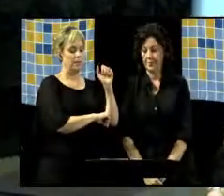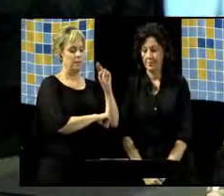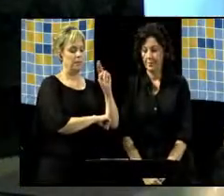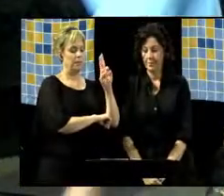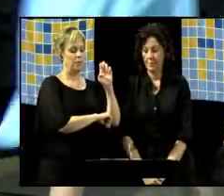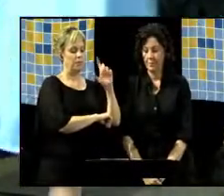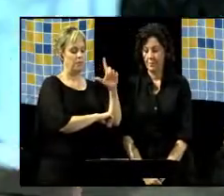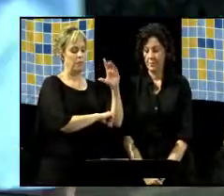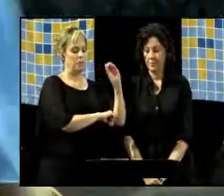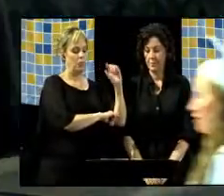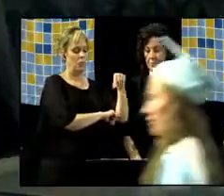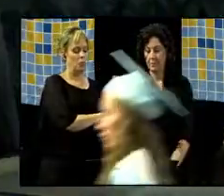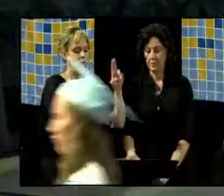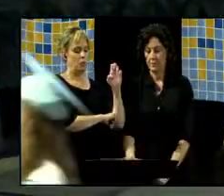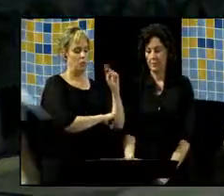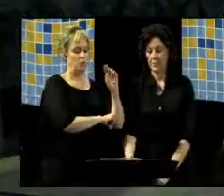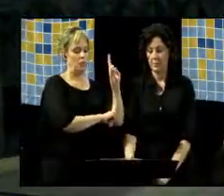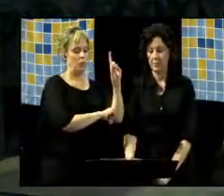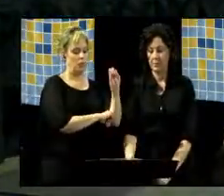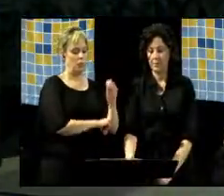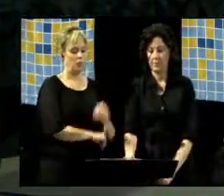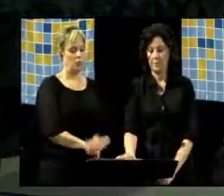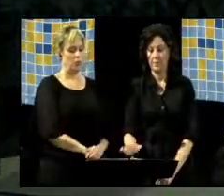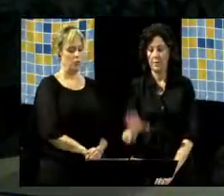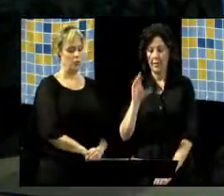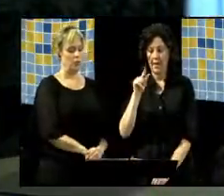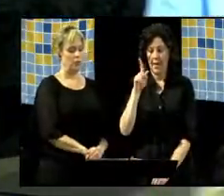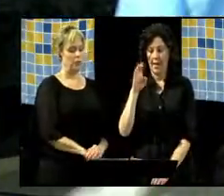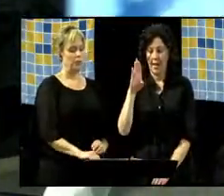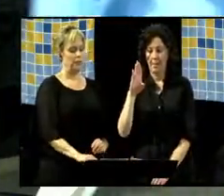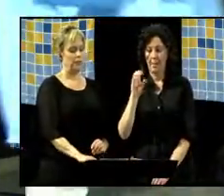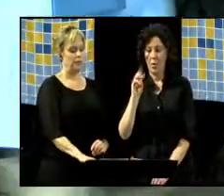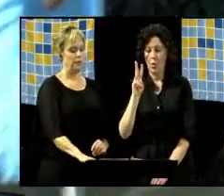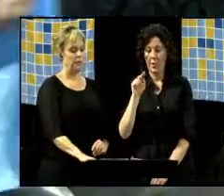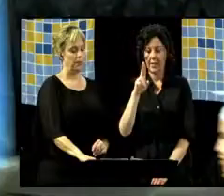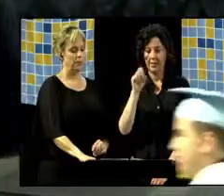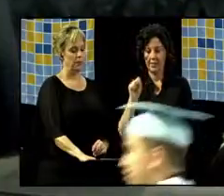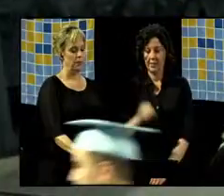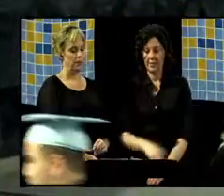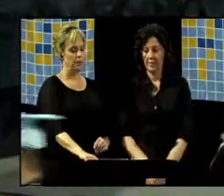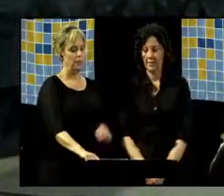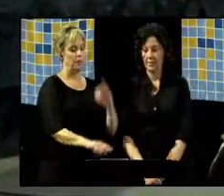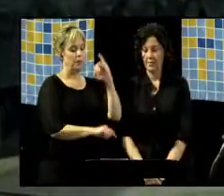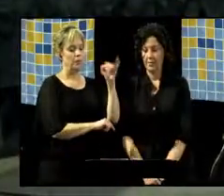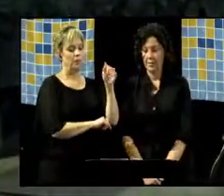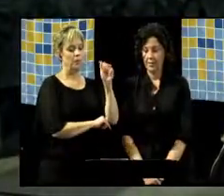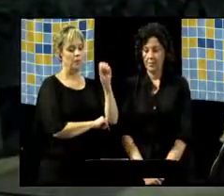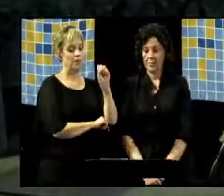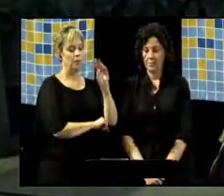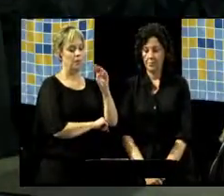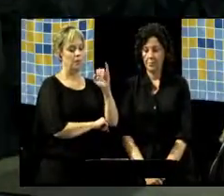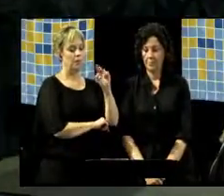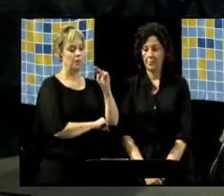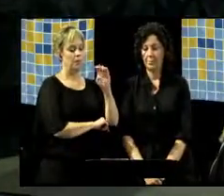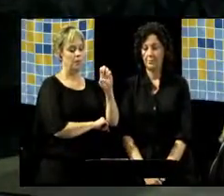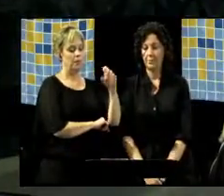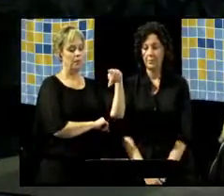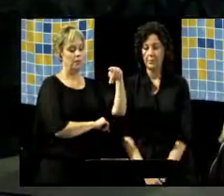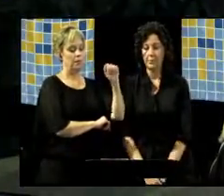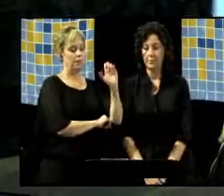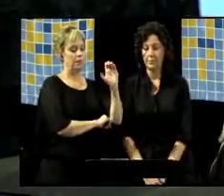Aquindo, Caleb Austin Owens, Jasmine Esmeralda Pacheco,